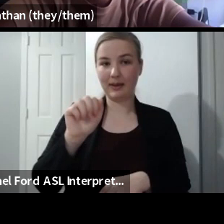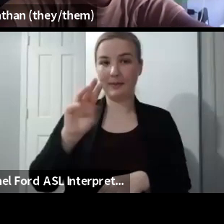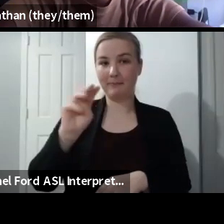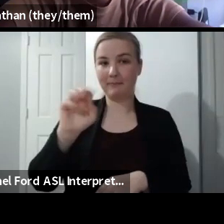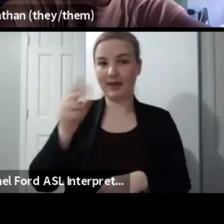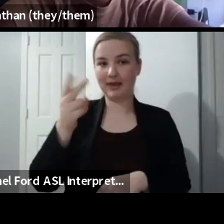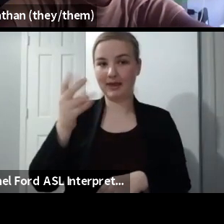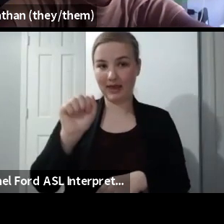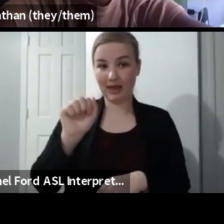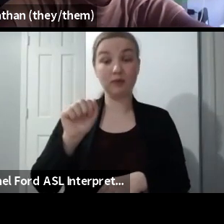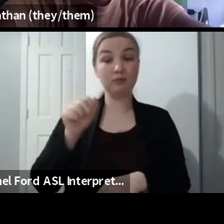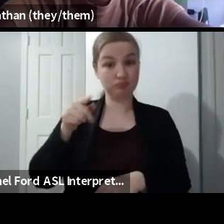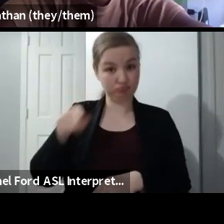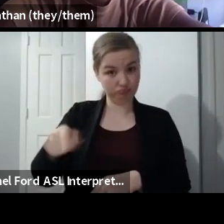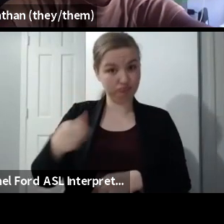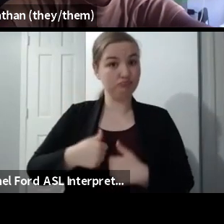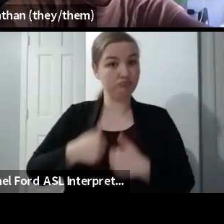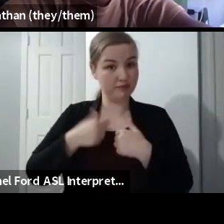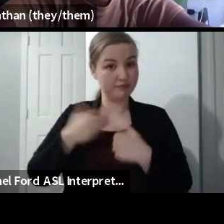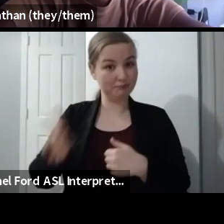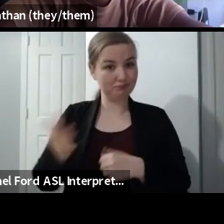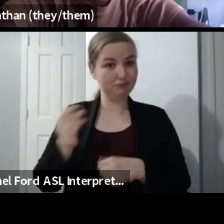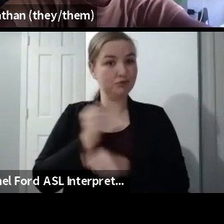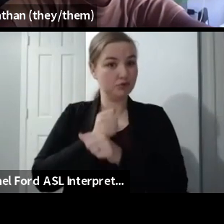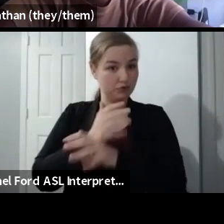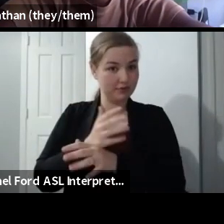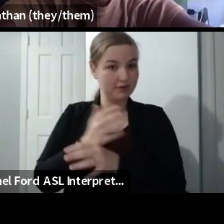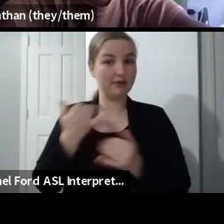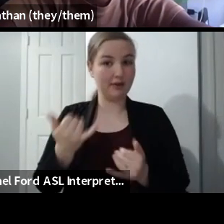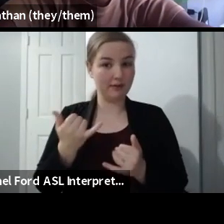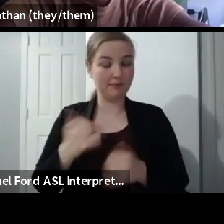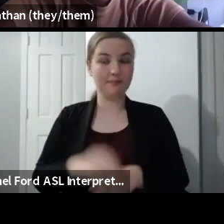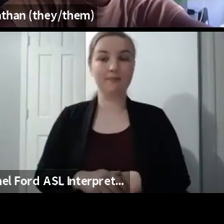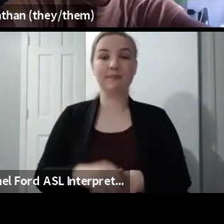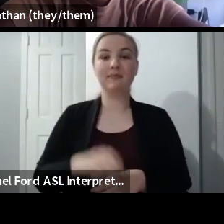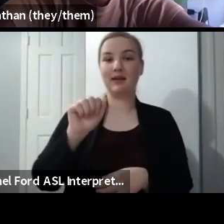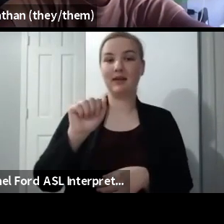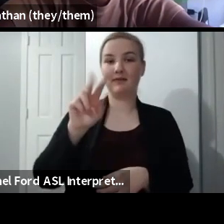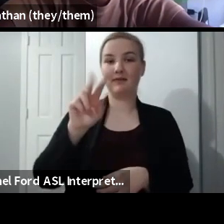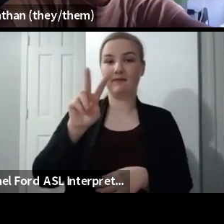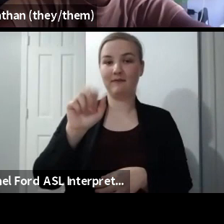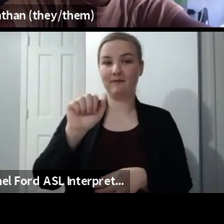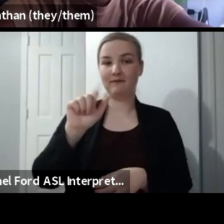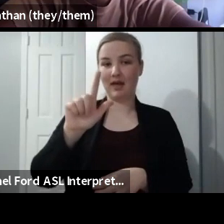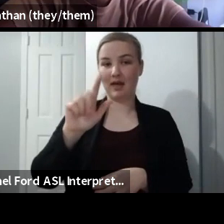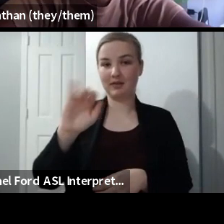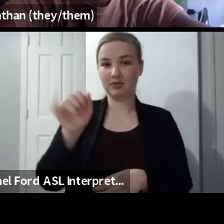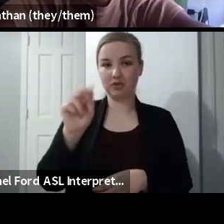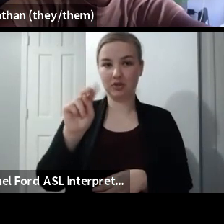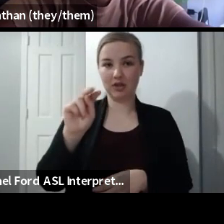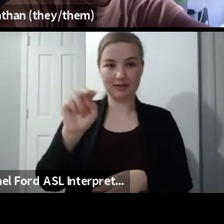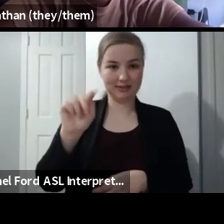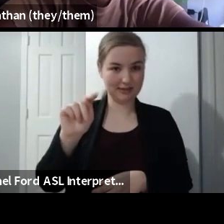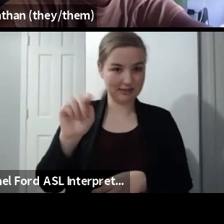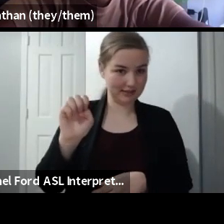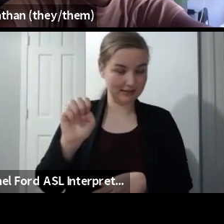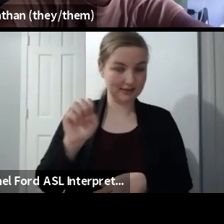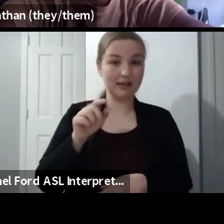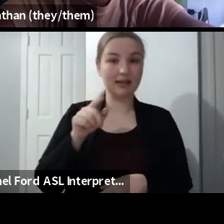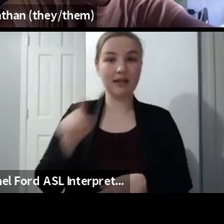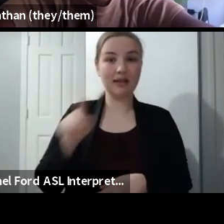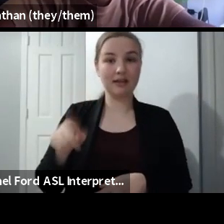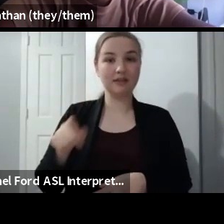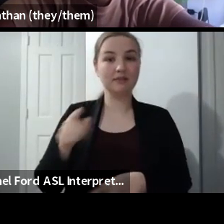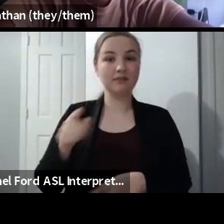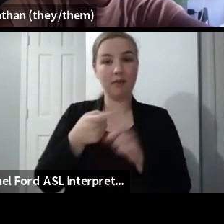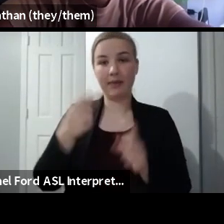knows very well, and Val Janti, who is a Haitian artist that teaches at Berklee College of Music. She's in